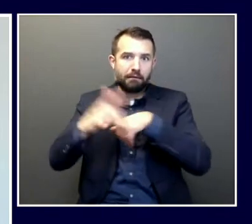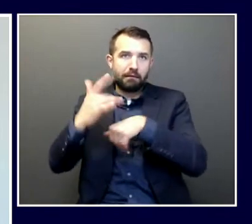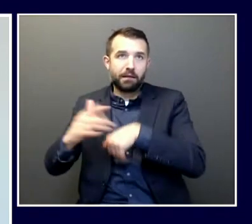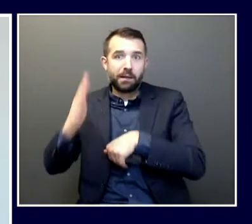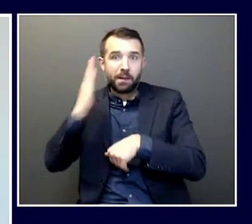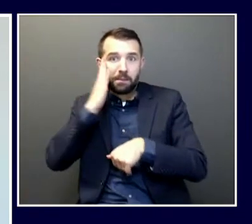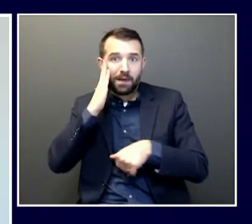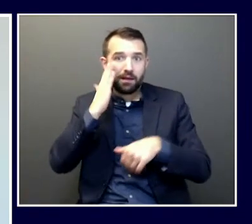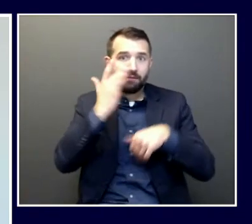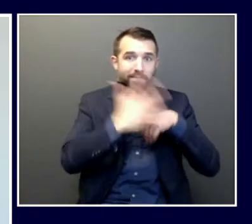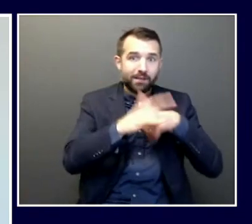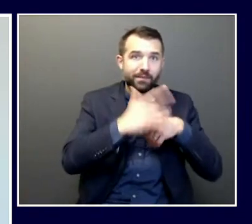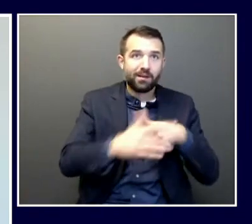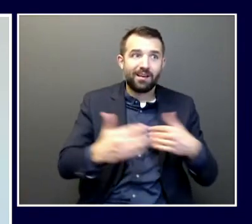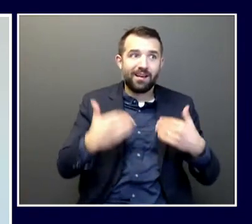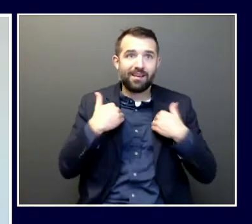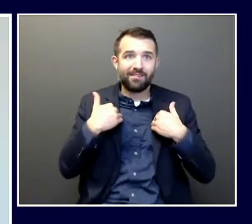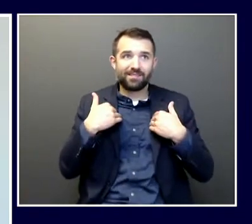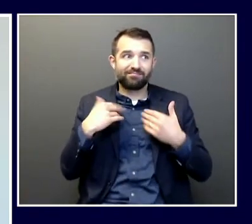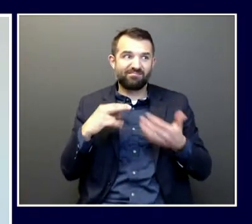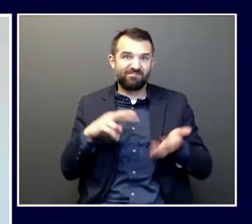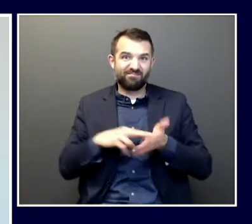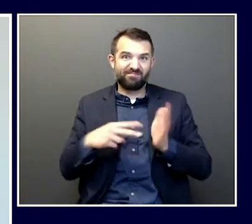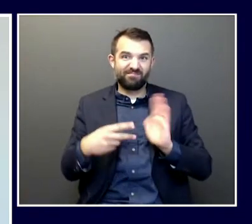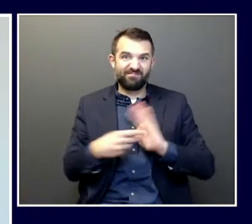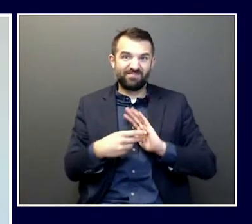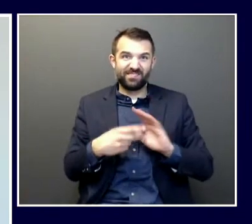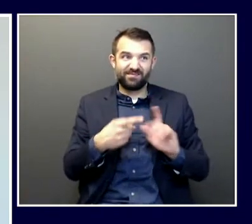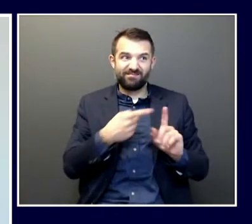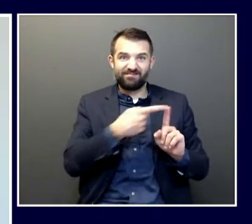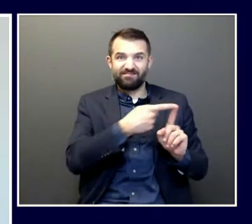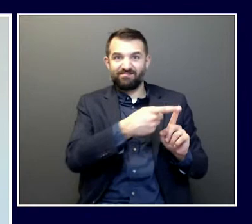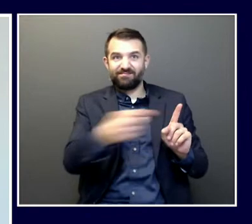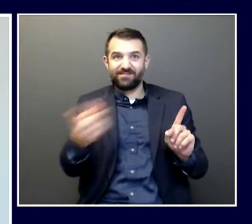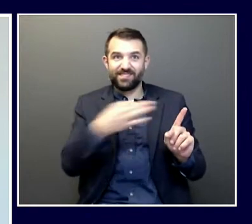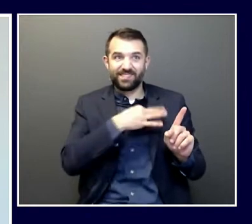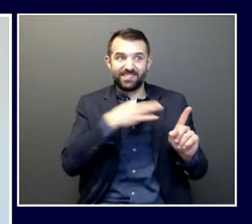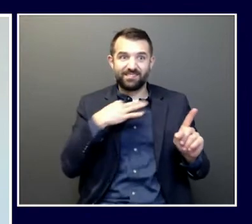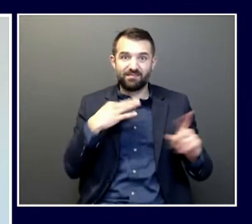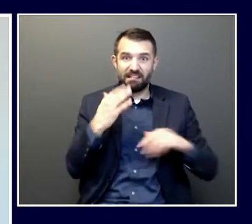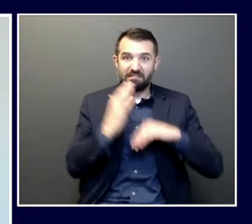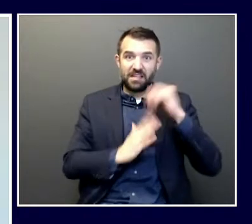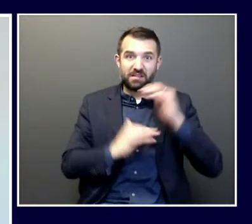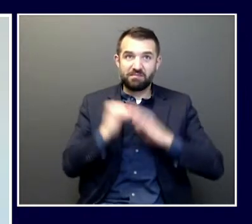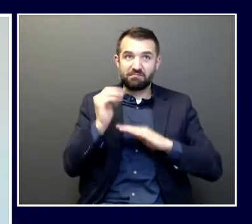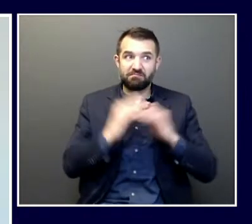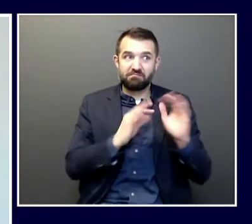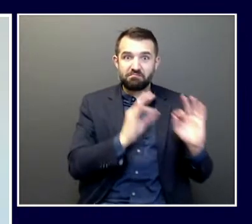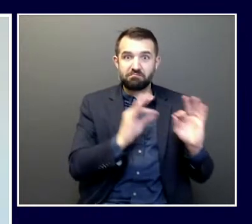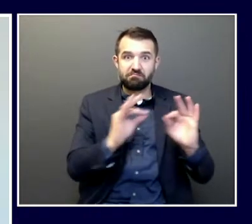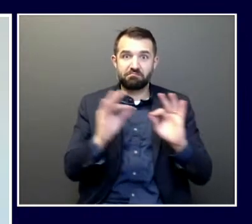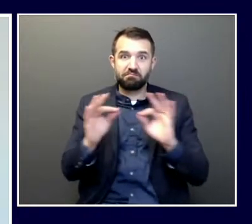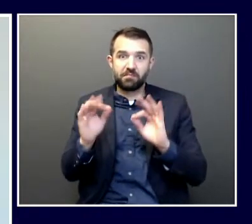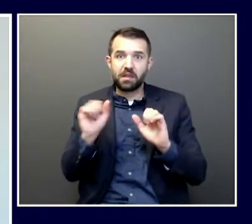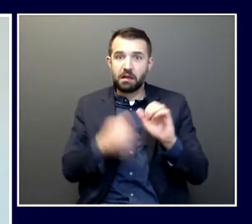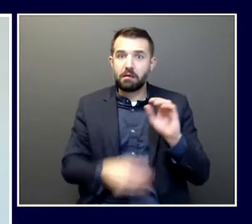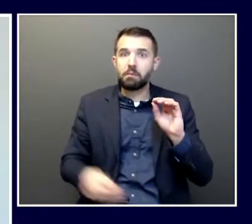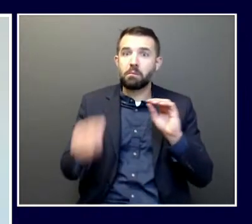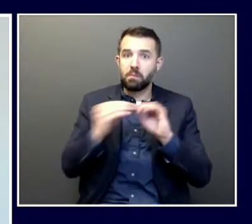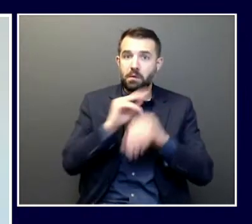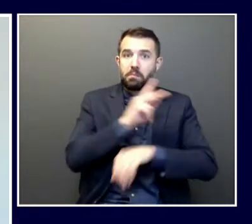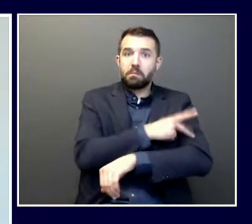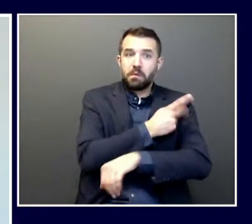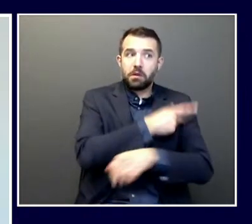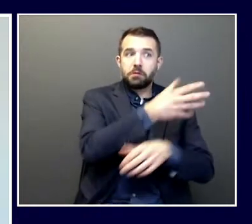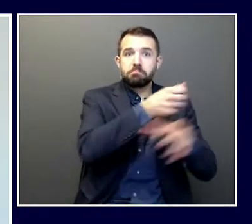continue in all of the above strategy. So again, daily, weekly, work with our nursing facilities to try to make sure that they have the capacity